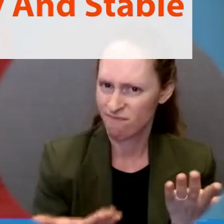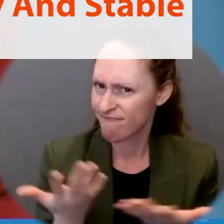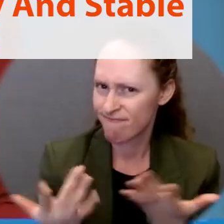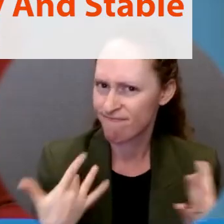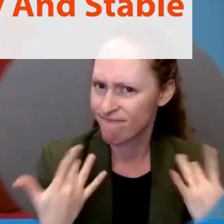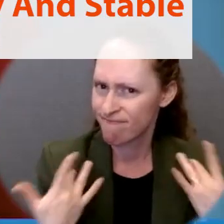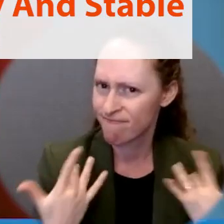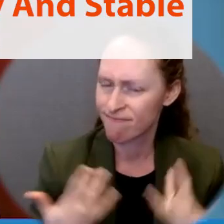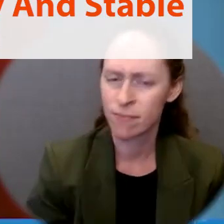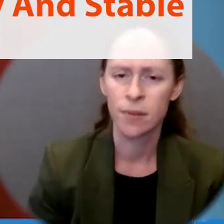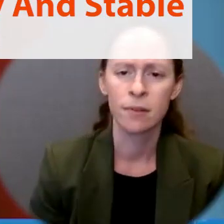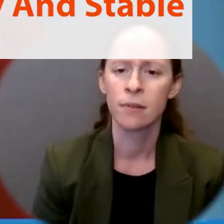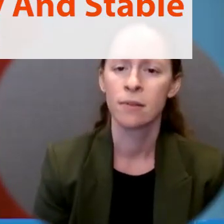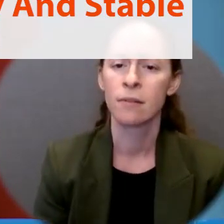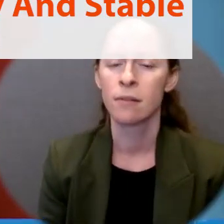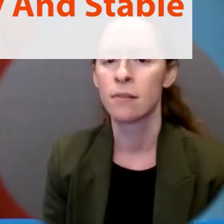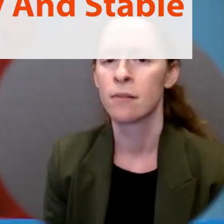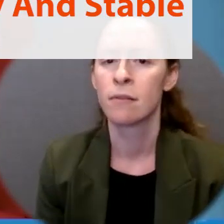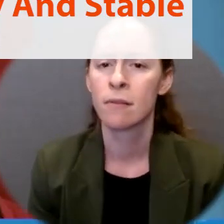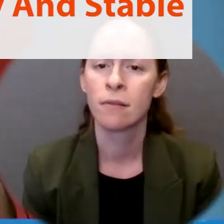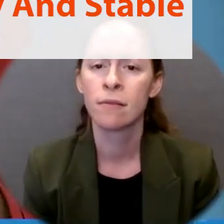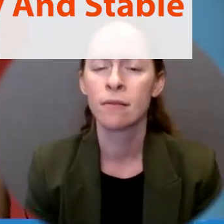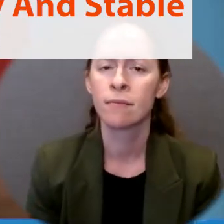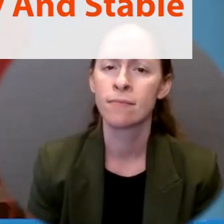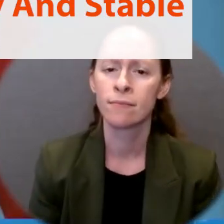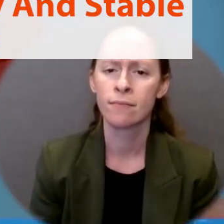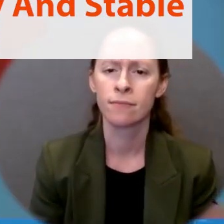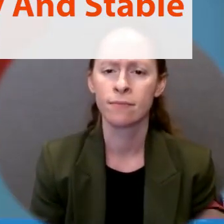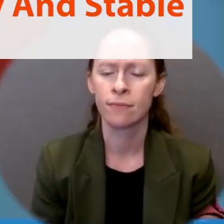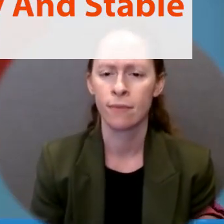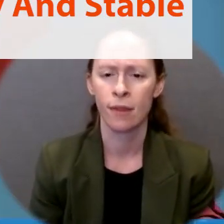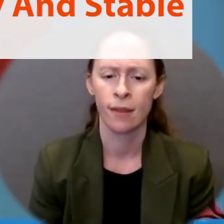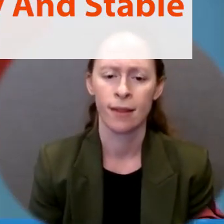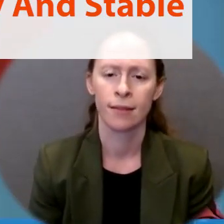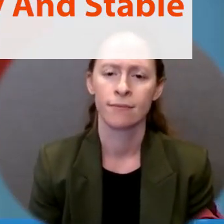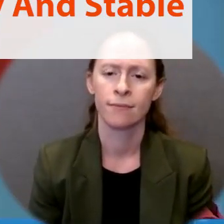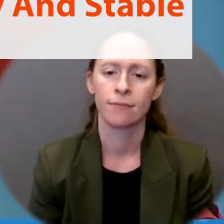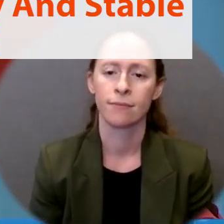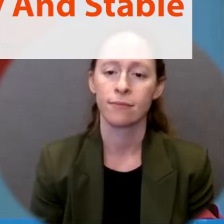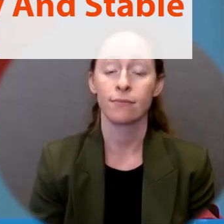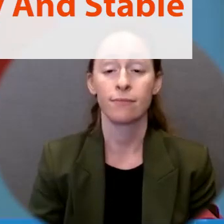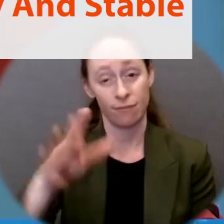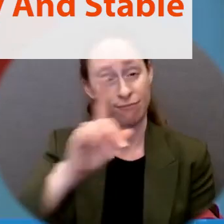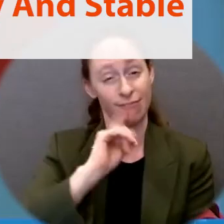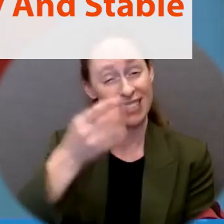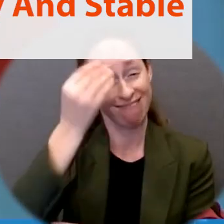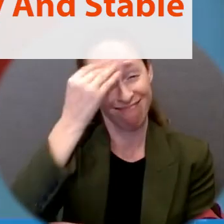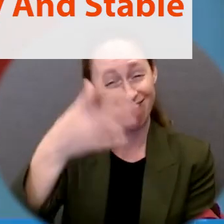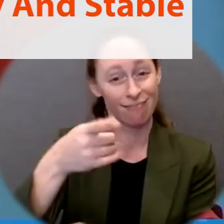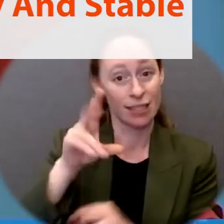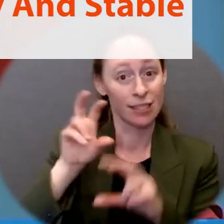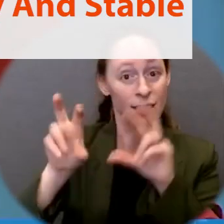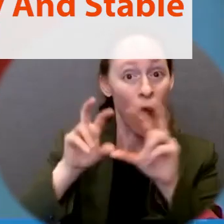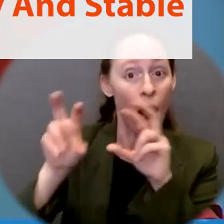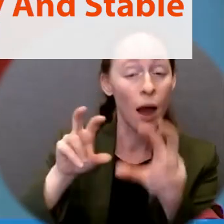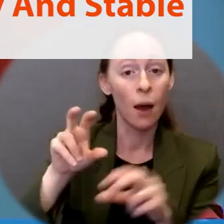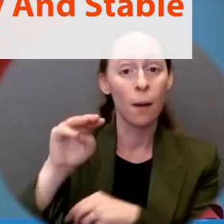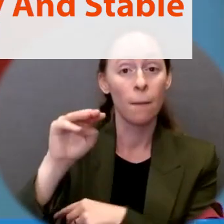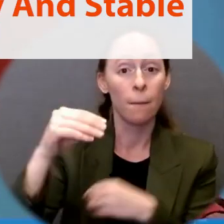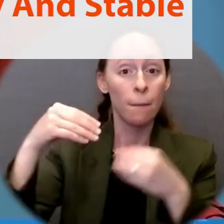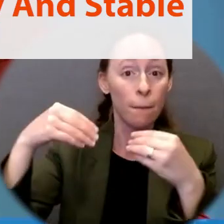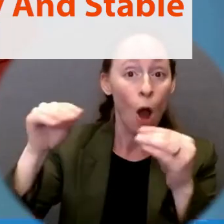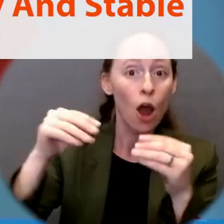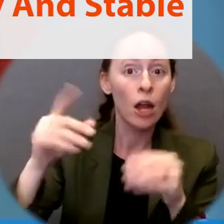market, as you've heard us say many times, is just one measure of the economy that that shows how the economy is doing. And